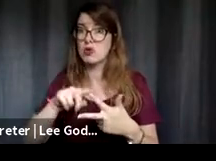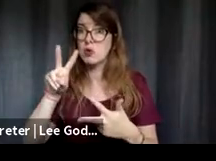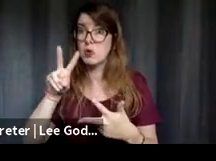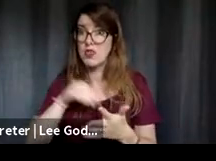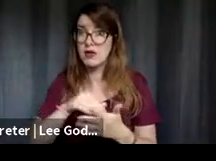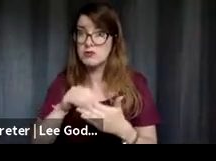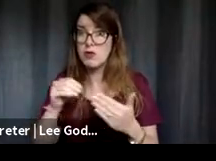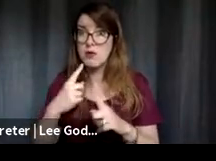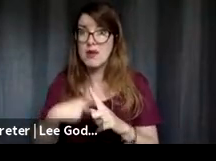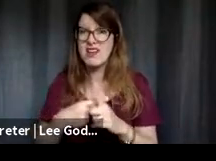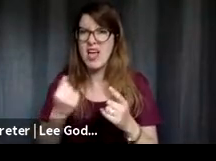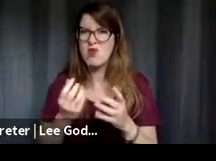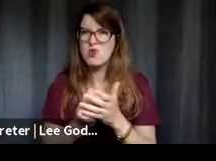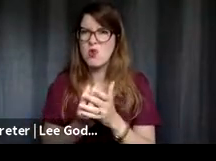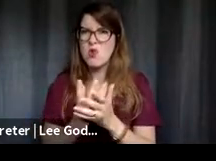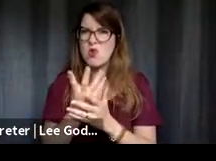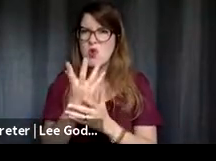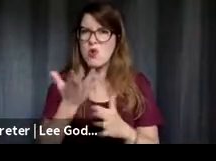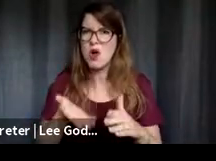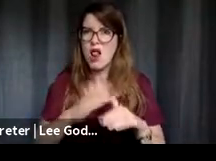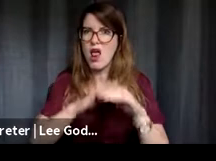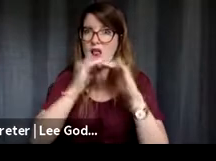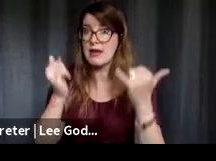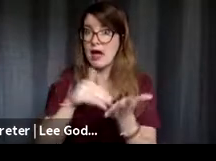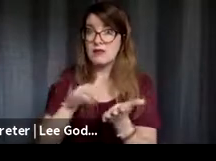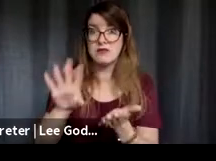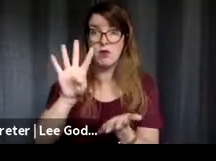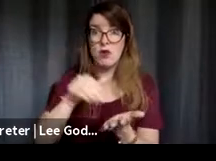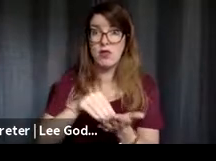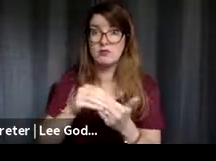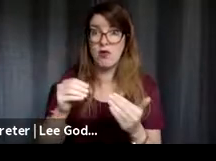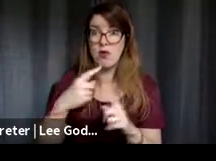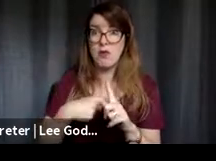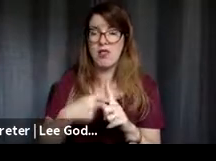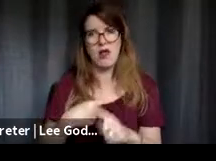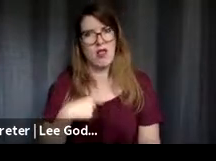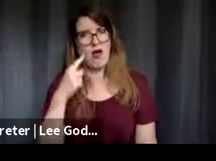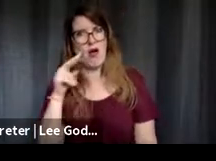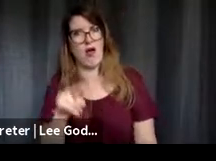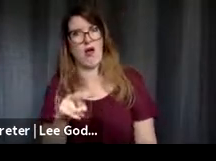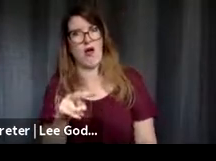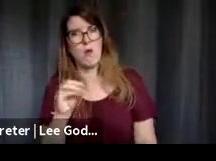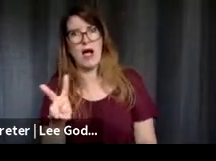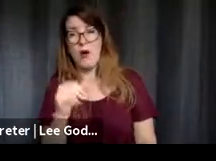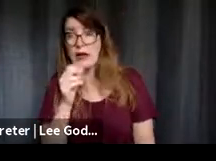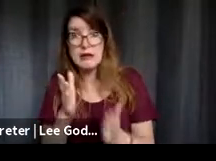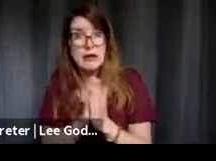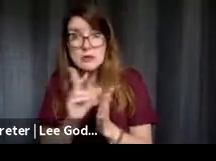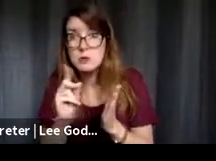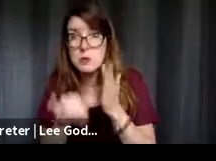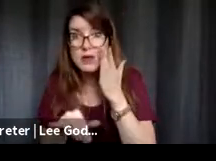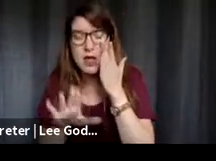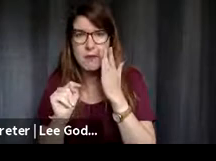it kept growing, and now he sends $4,000 a month. I'm like, wow. I mean, I didn't even ask him to do that. Somehow he